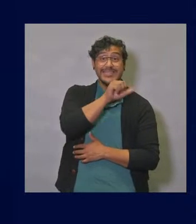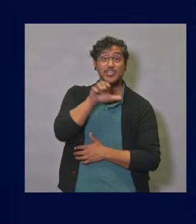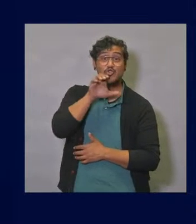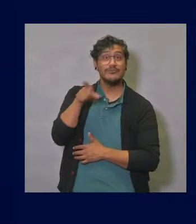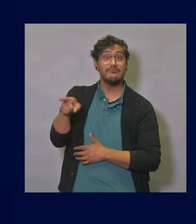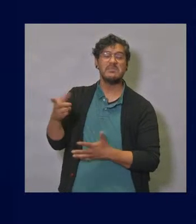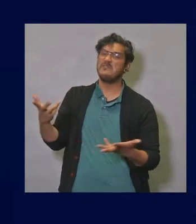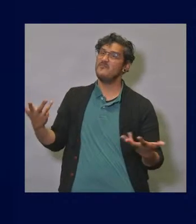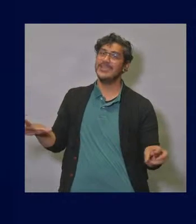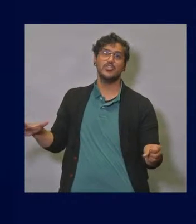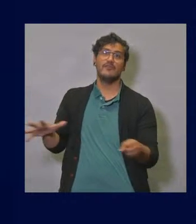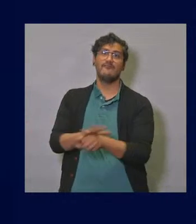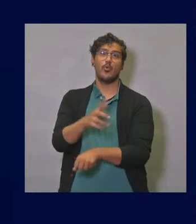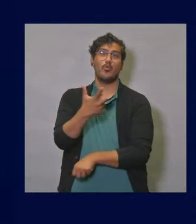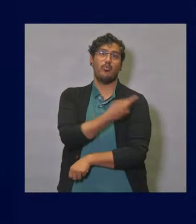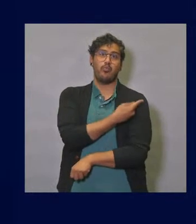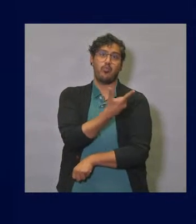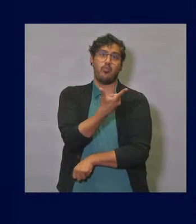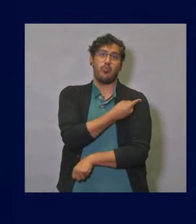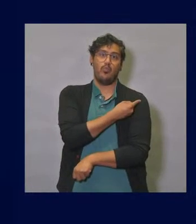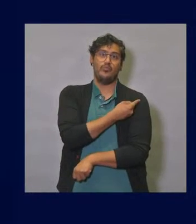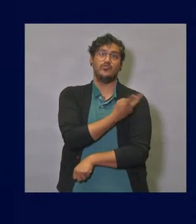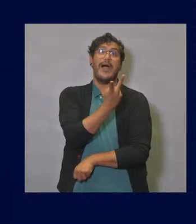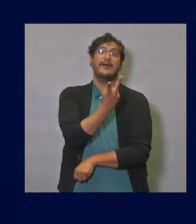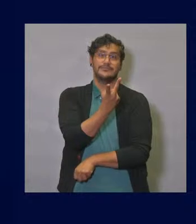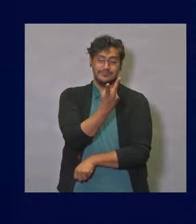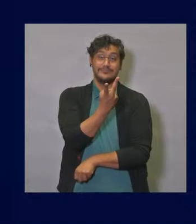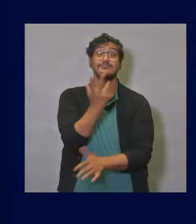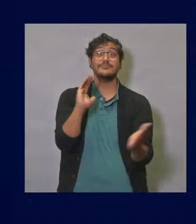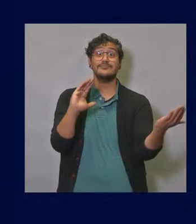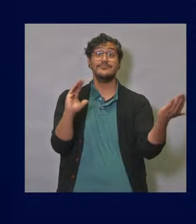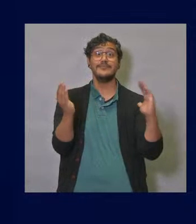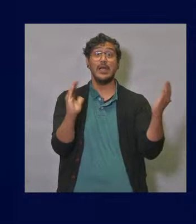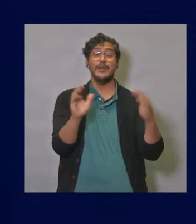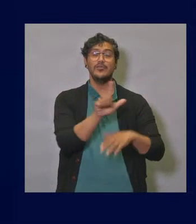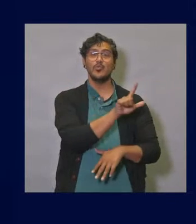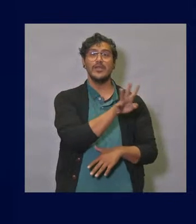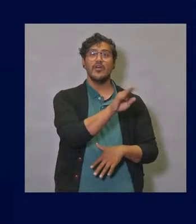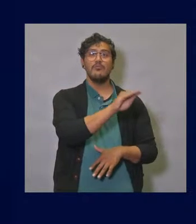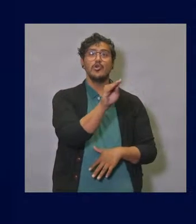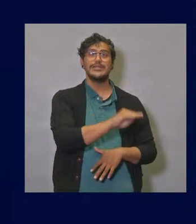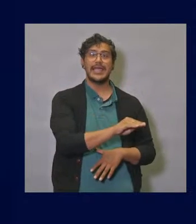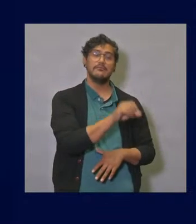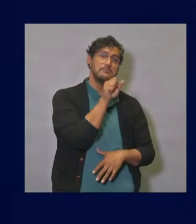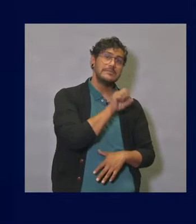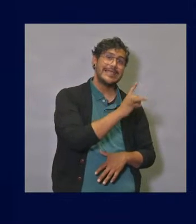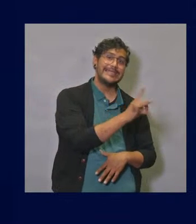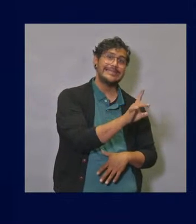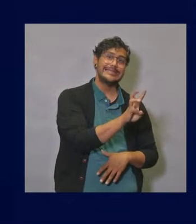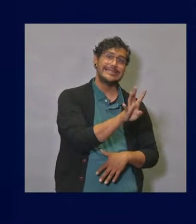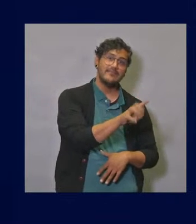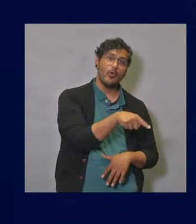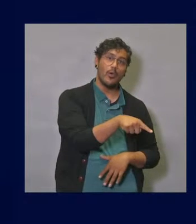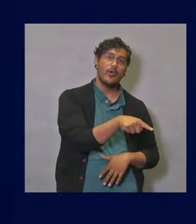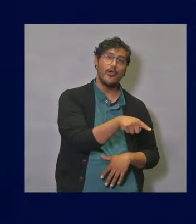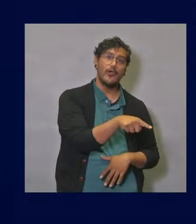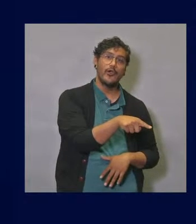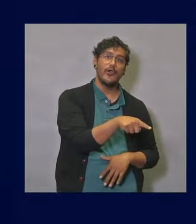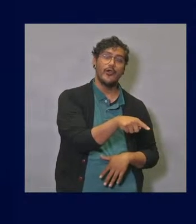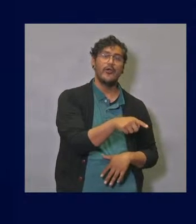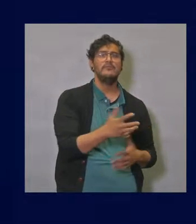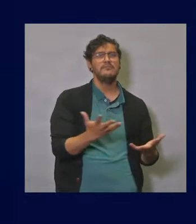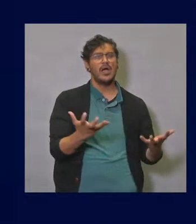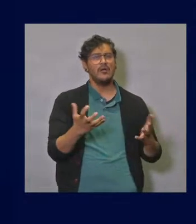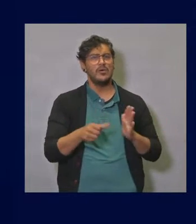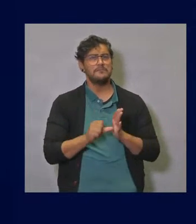fully vaccinated. In comparison, 24% of adults 18 to 64 have been vaccinated. I want